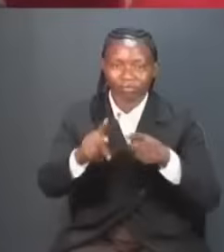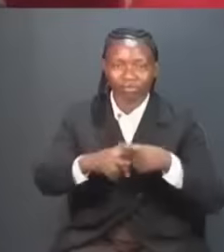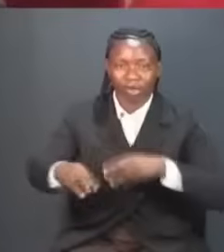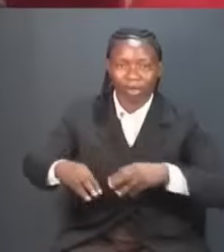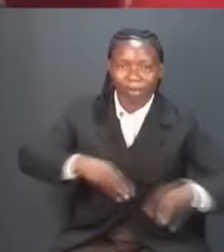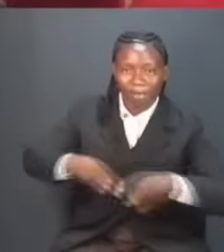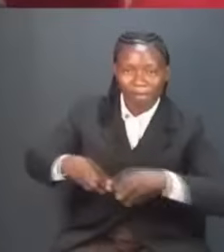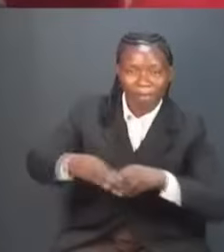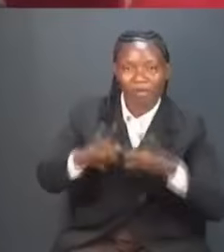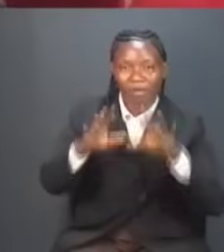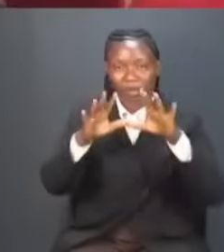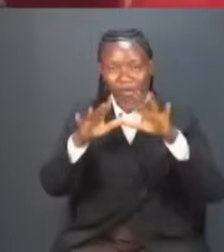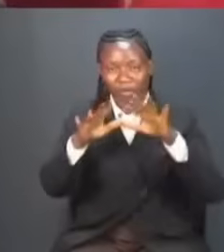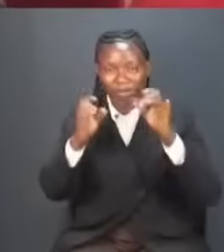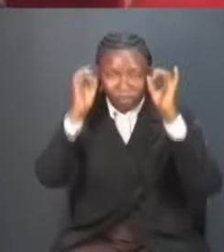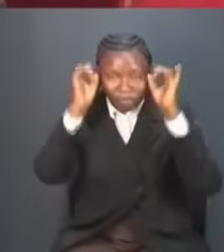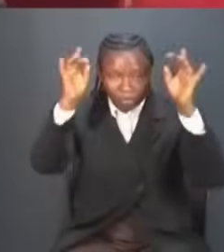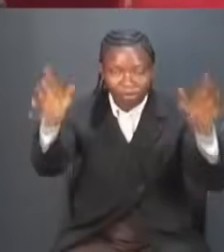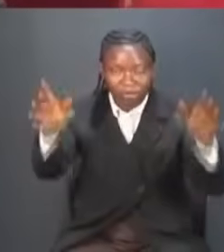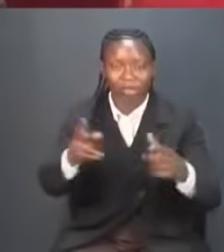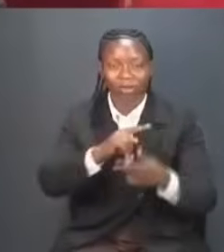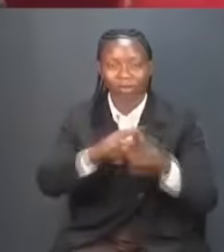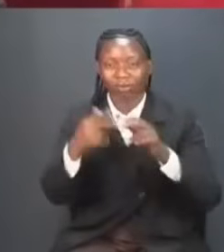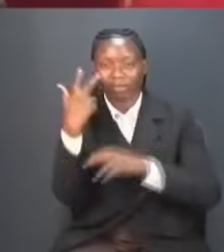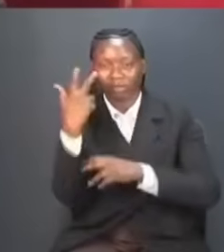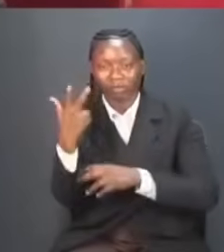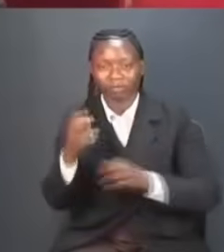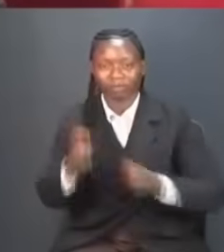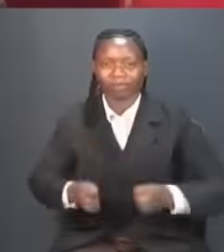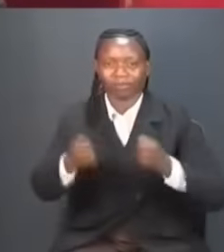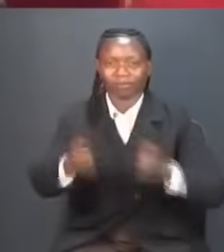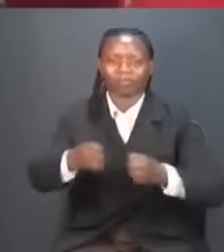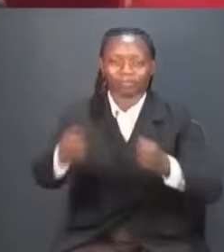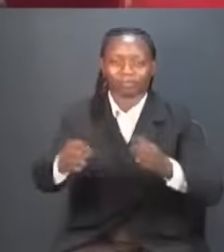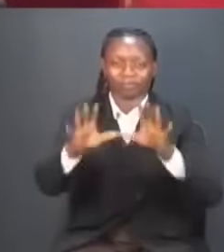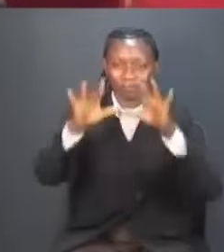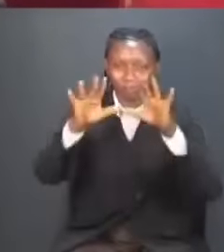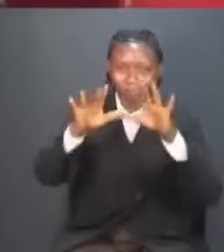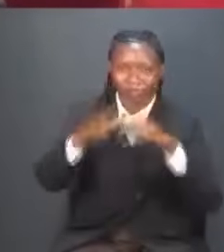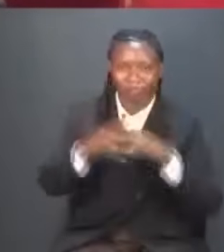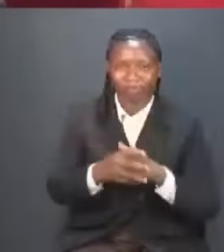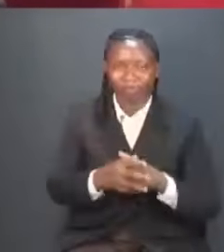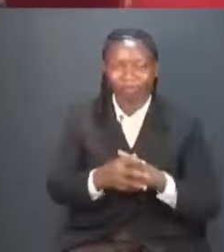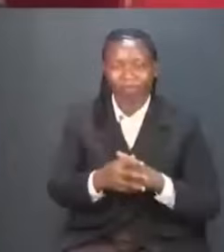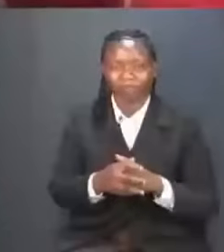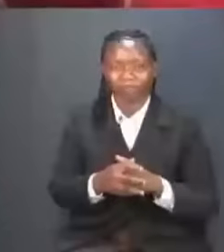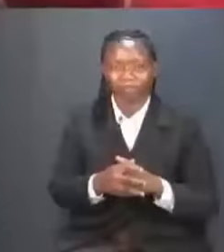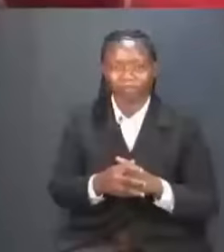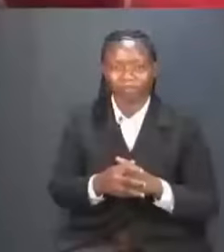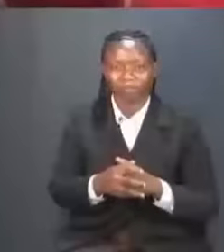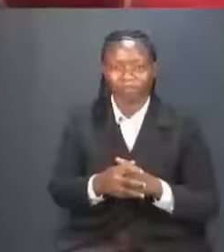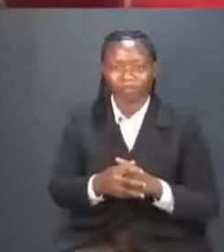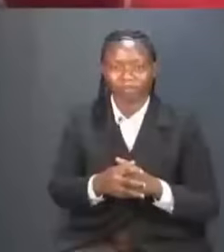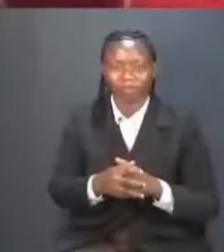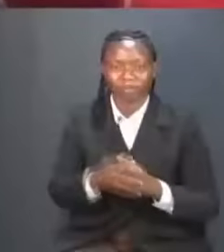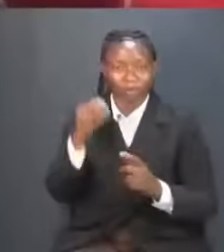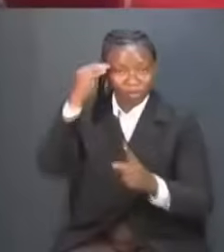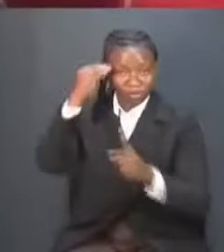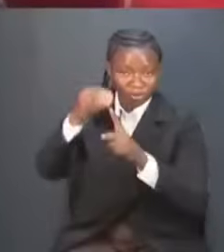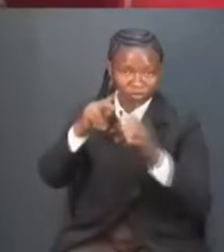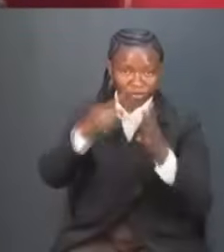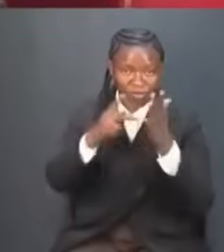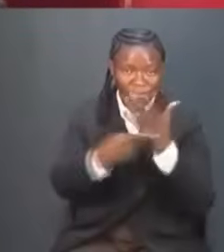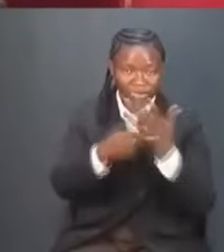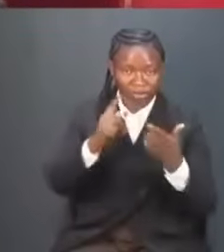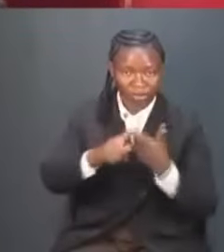transboundary pest risks. Number 3, emergency pest response and eradication. The objective of this program is